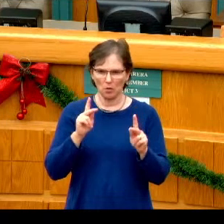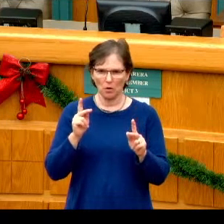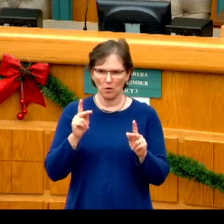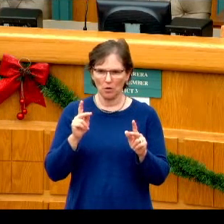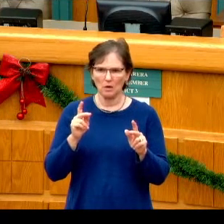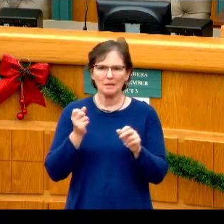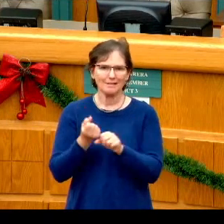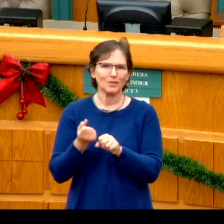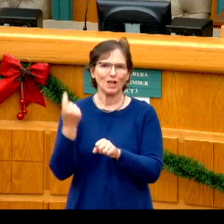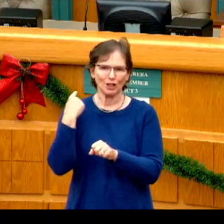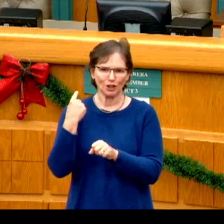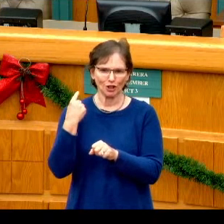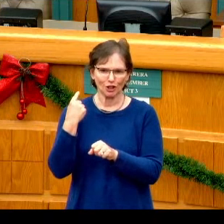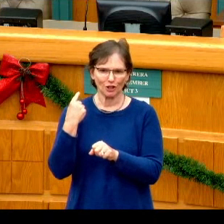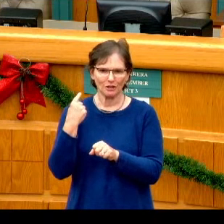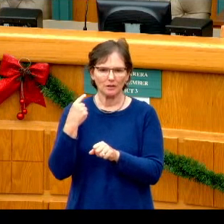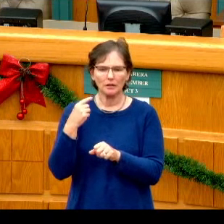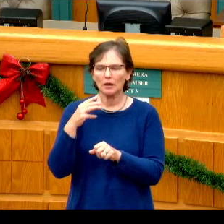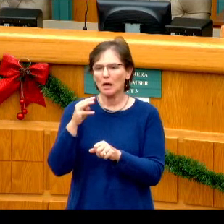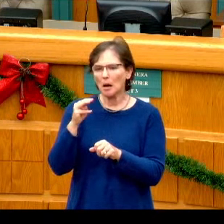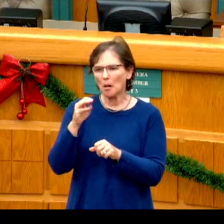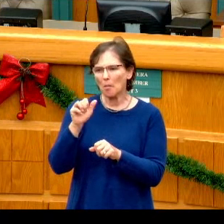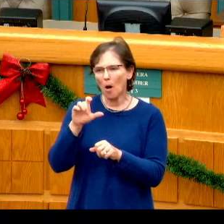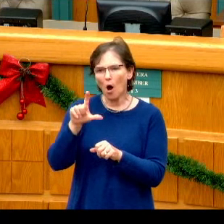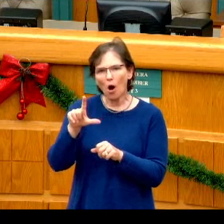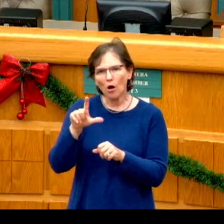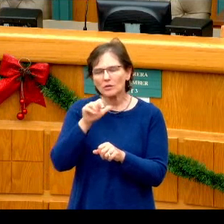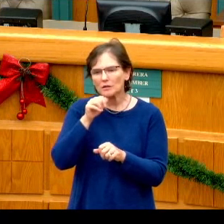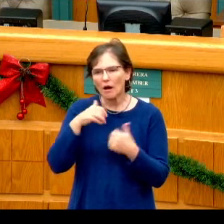don't necessarily have explicitly that same